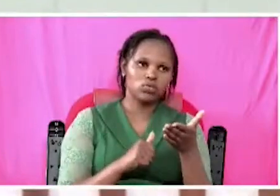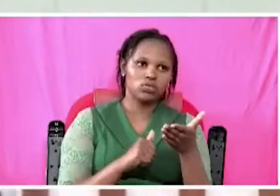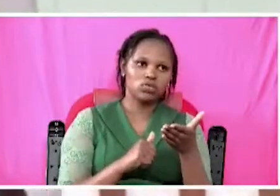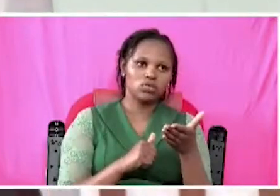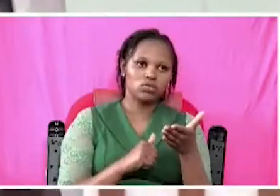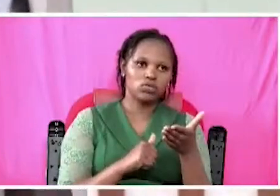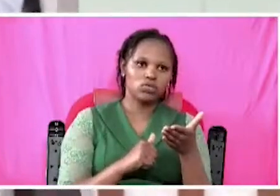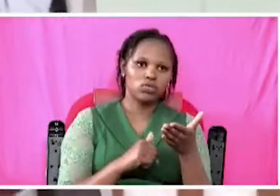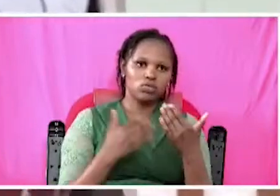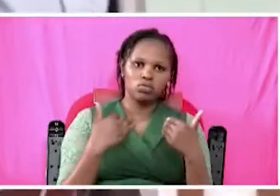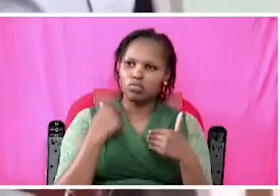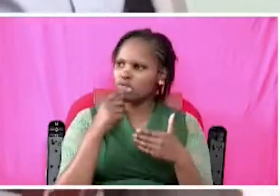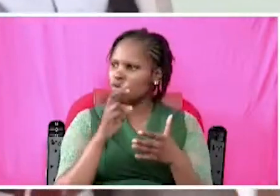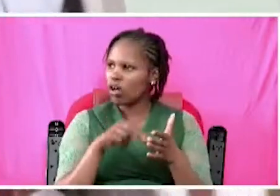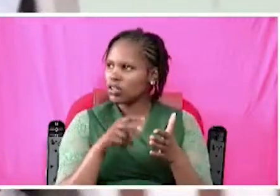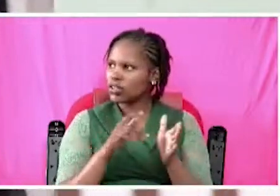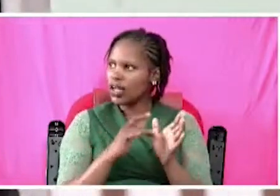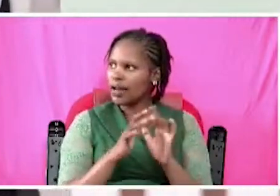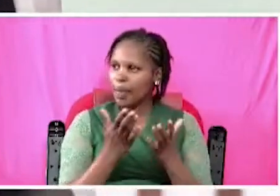Those who are reading their Bible.